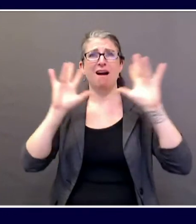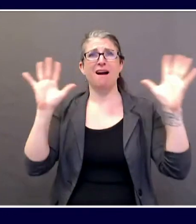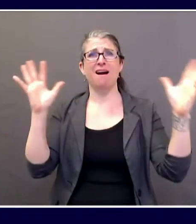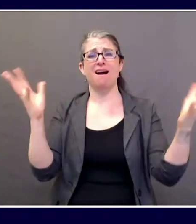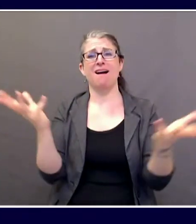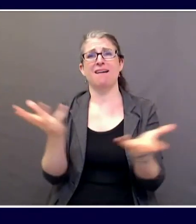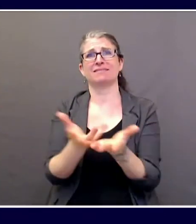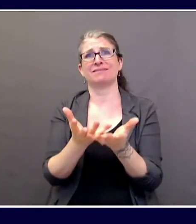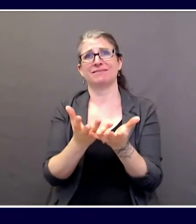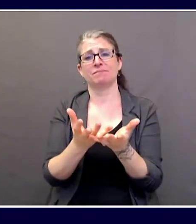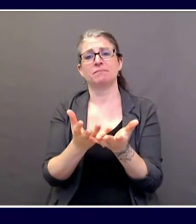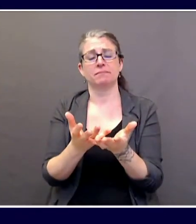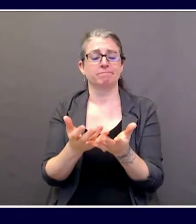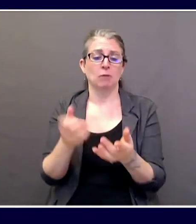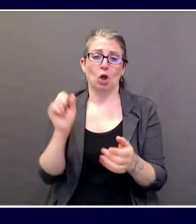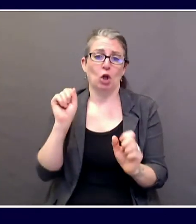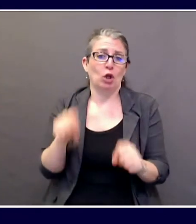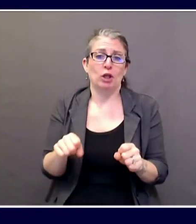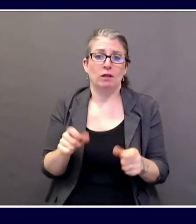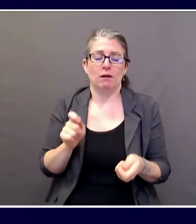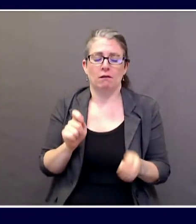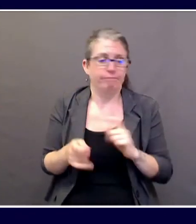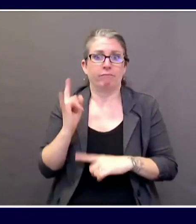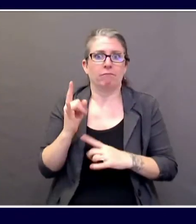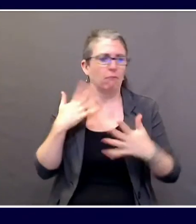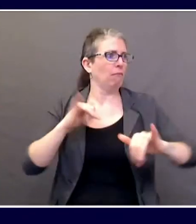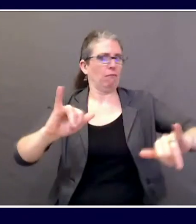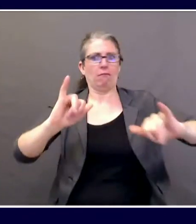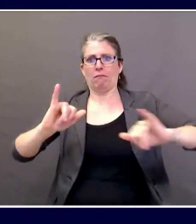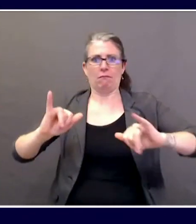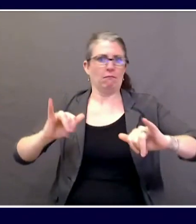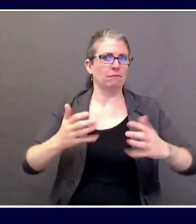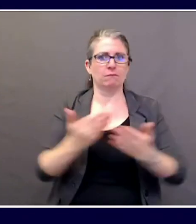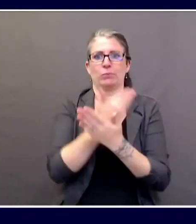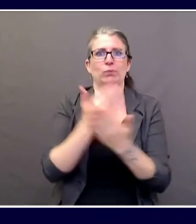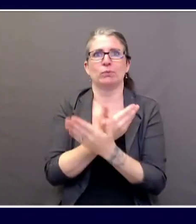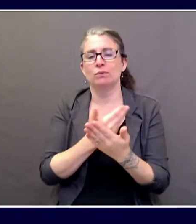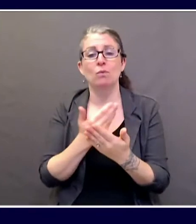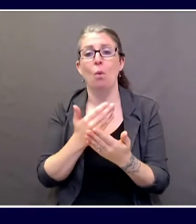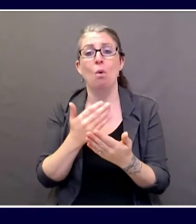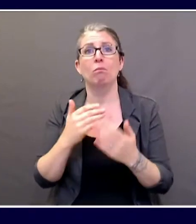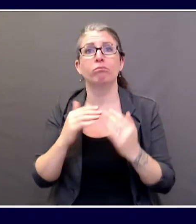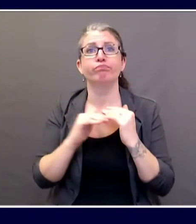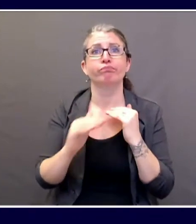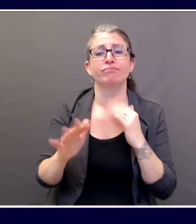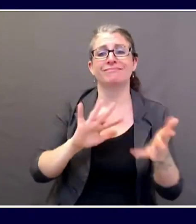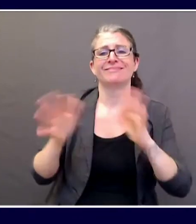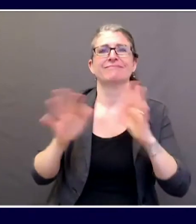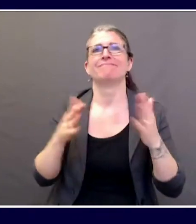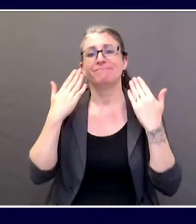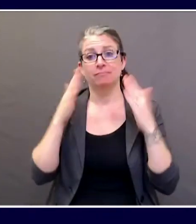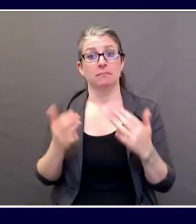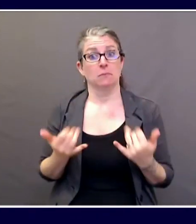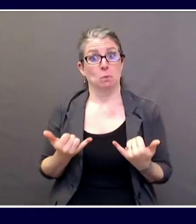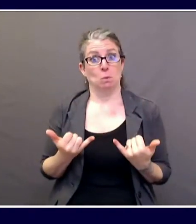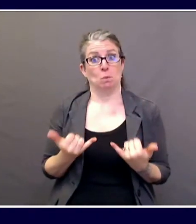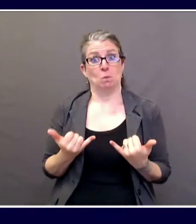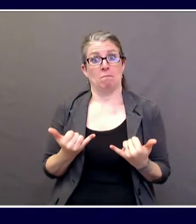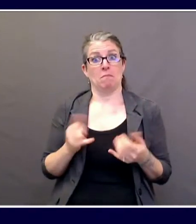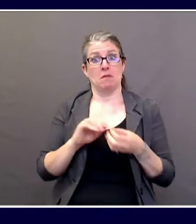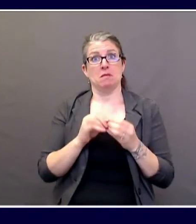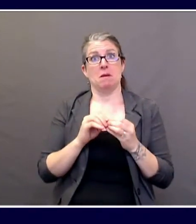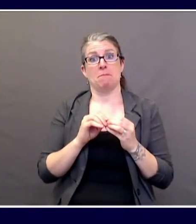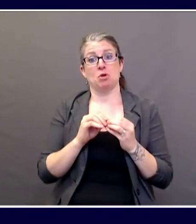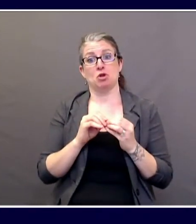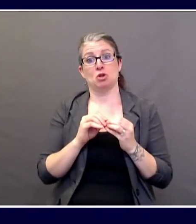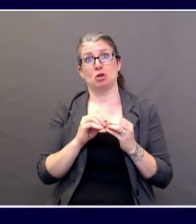it right now. It's not a provisional date. It's not a theoretical date. It is a date. It's the date right now,